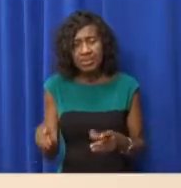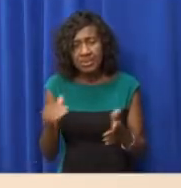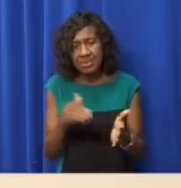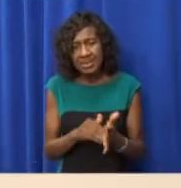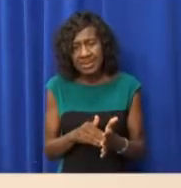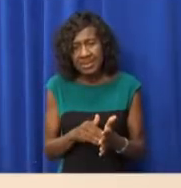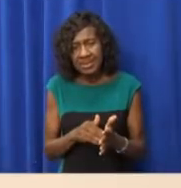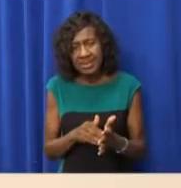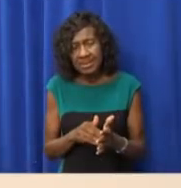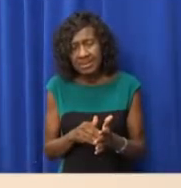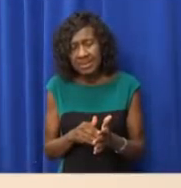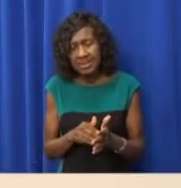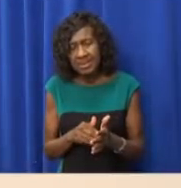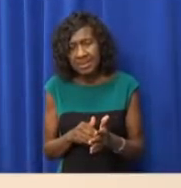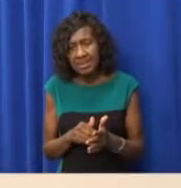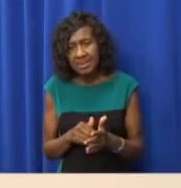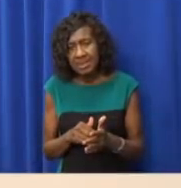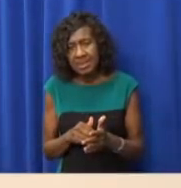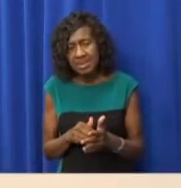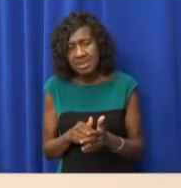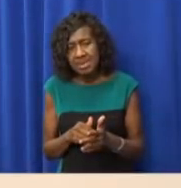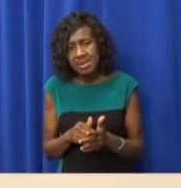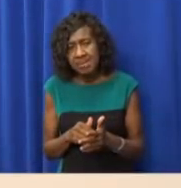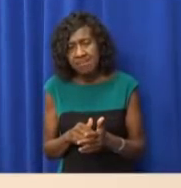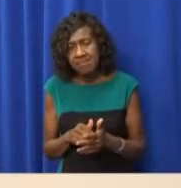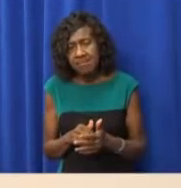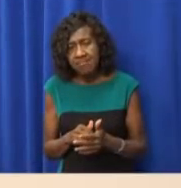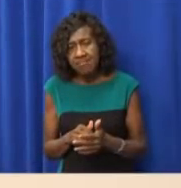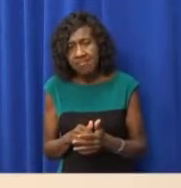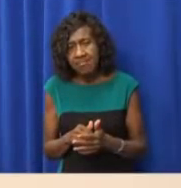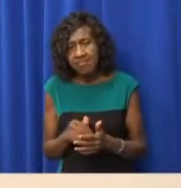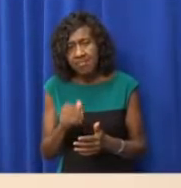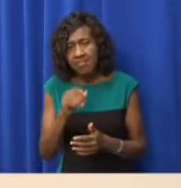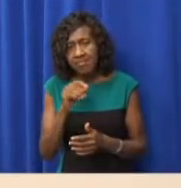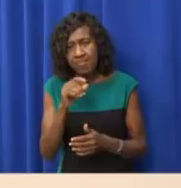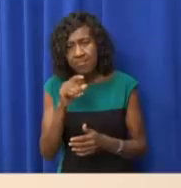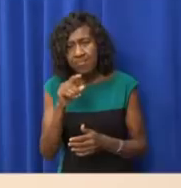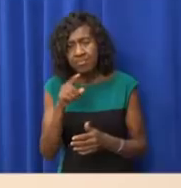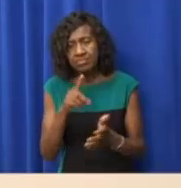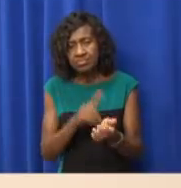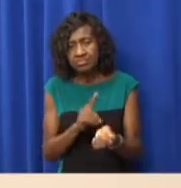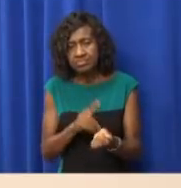or to speak to the Ministry of Education. Dr. Lee is going to try to help.